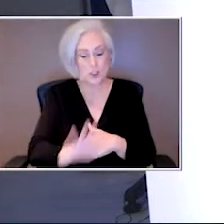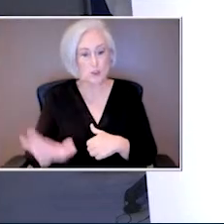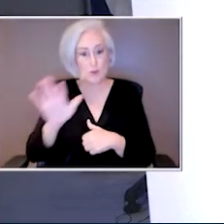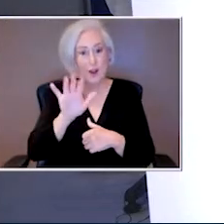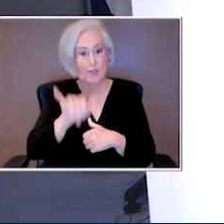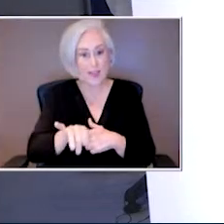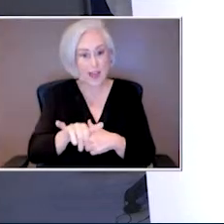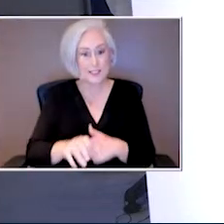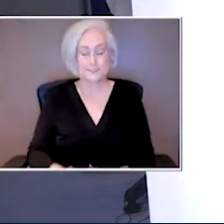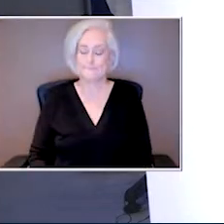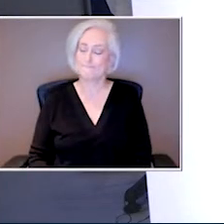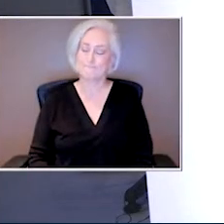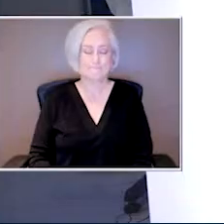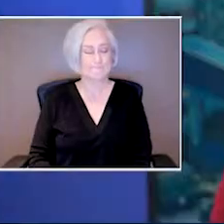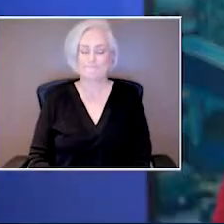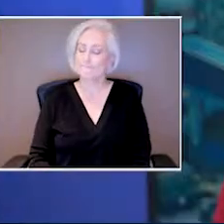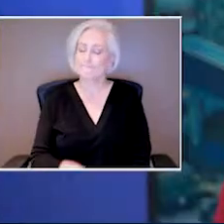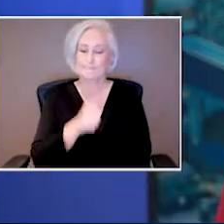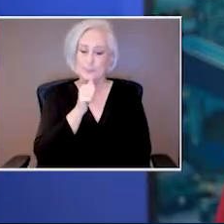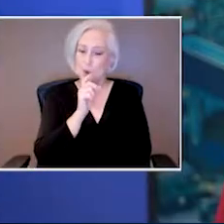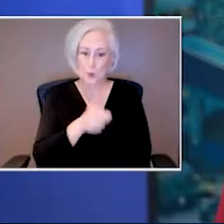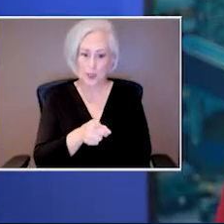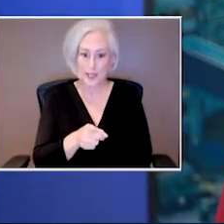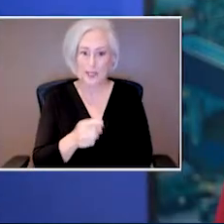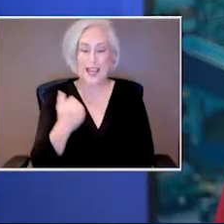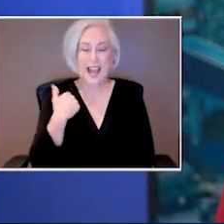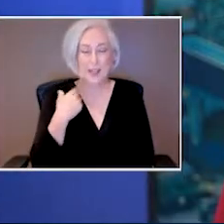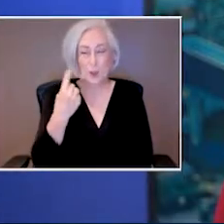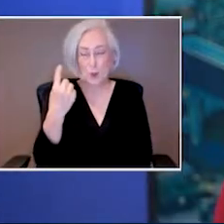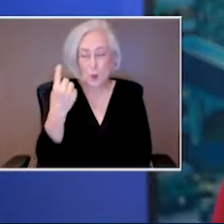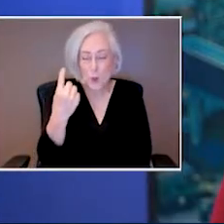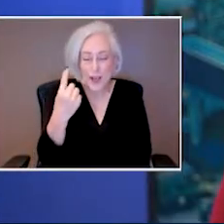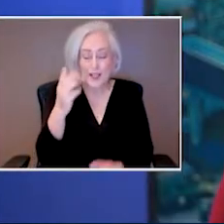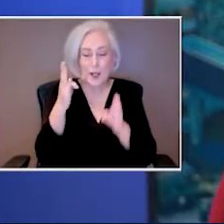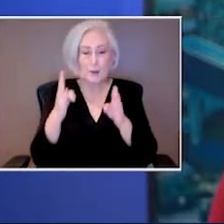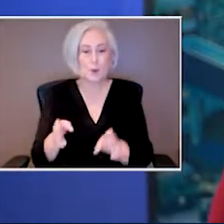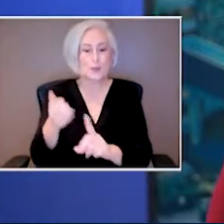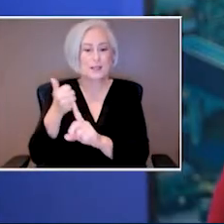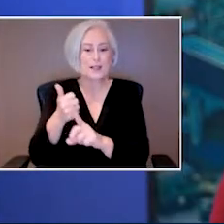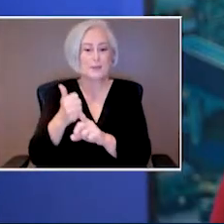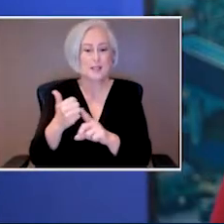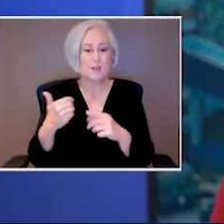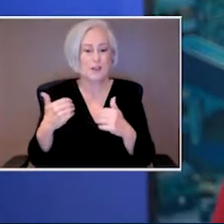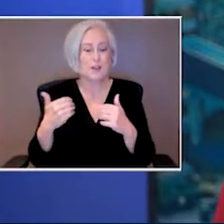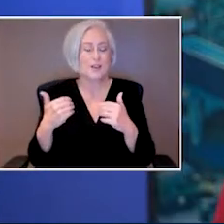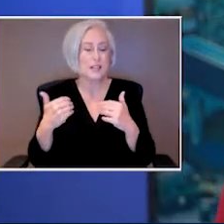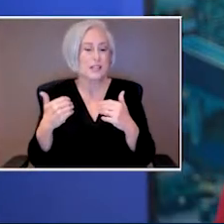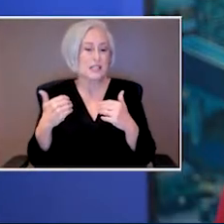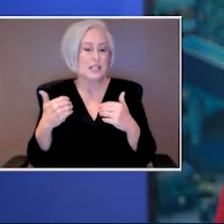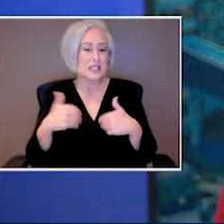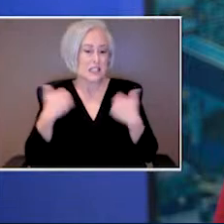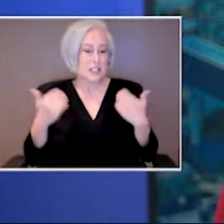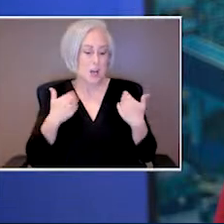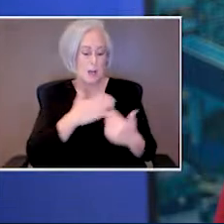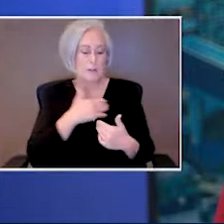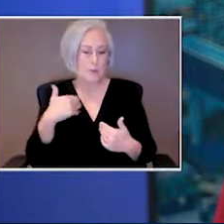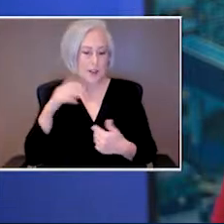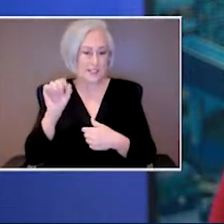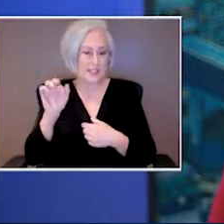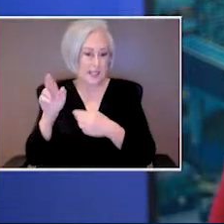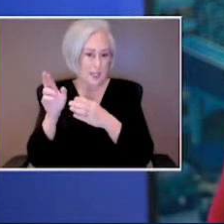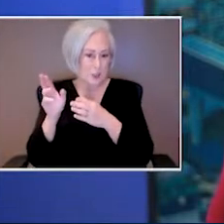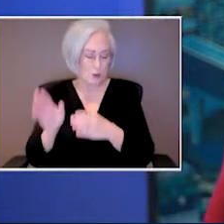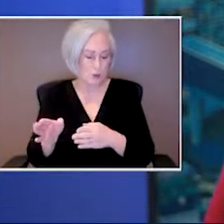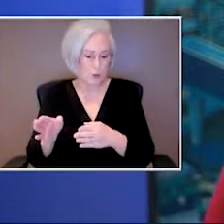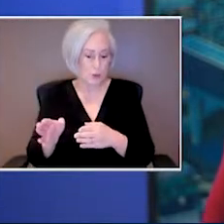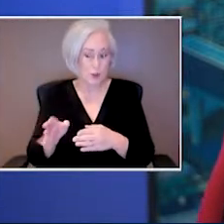Not really. I knew only one person who had had breast cancer at a younger age. And funny enough, she actually was in the